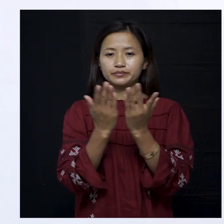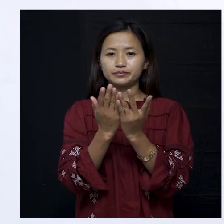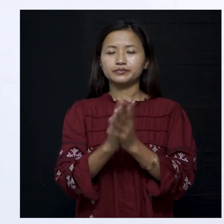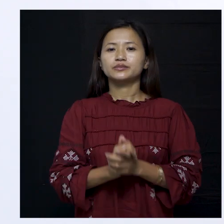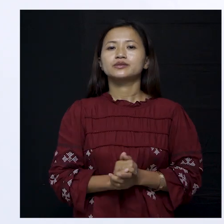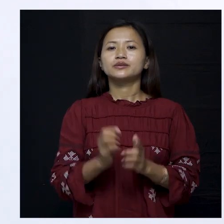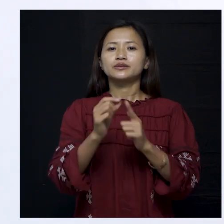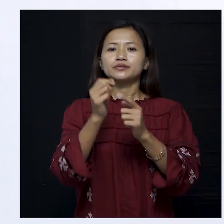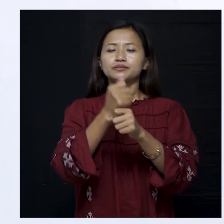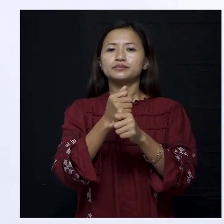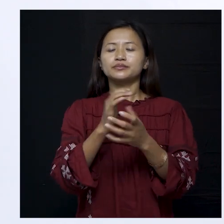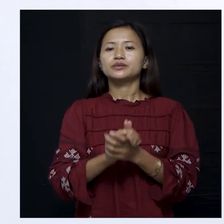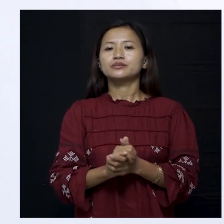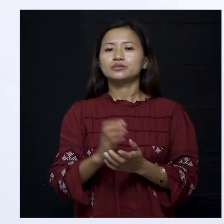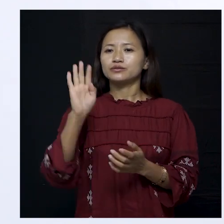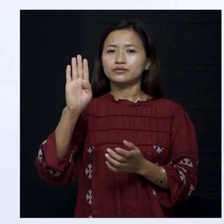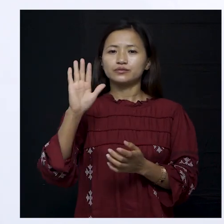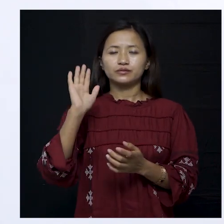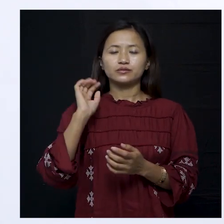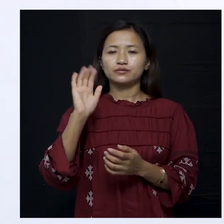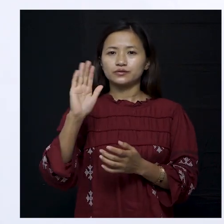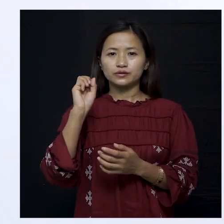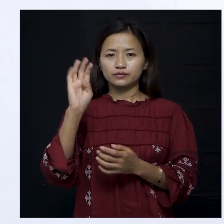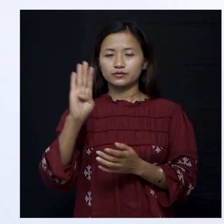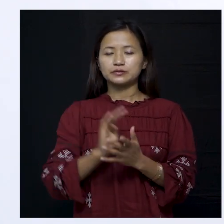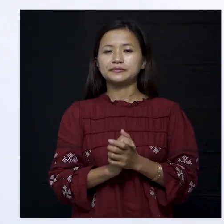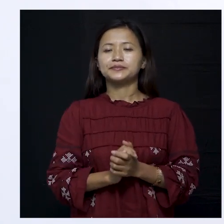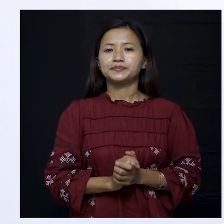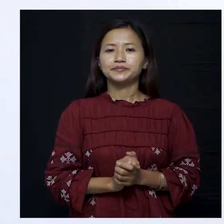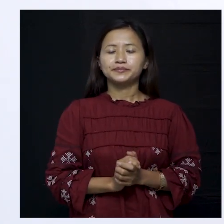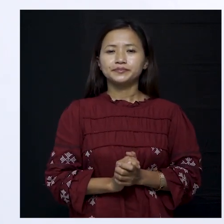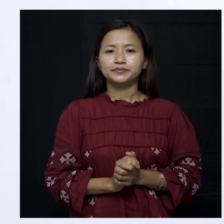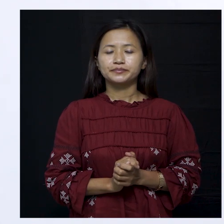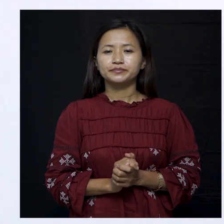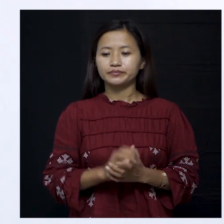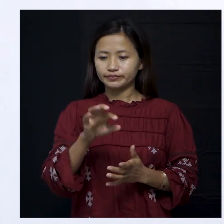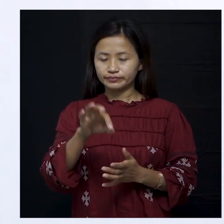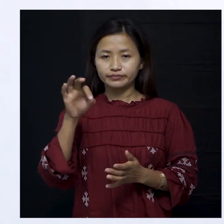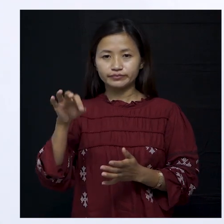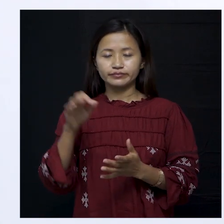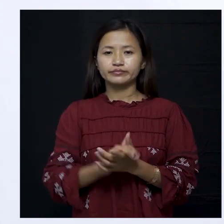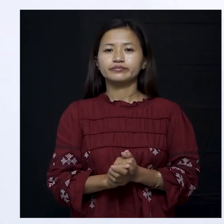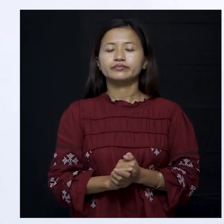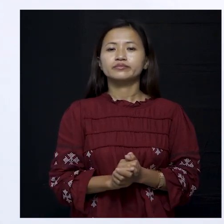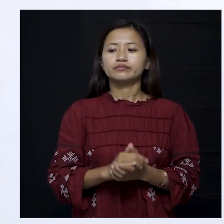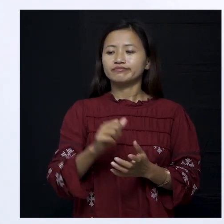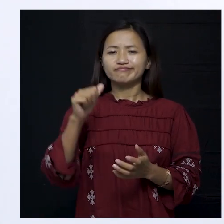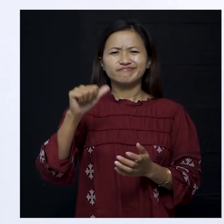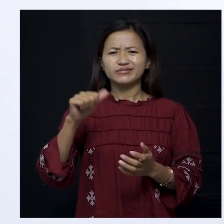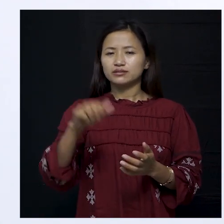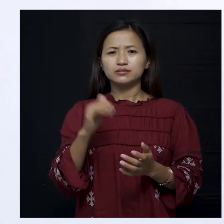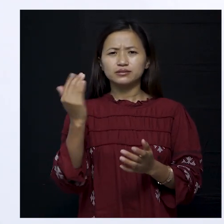turn to page number 54, okay? I repeat, page number 54. You will find some format that